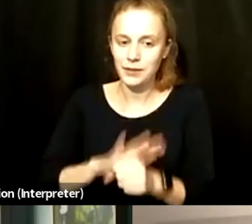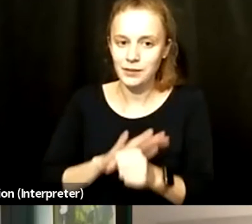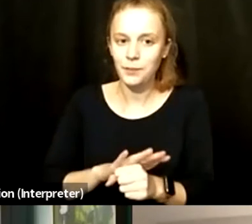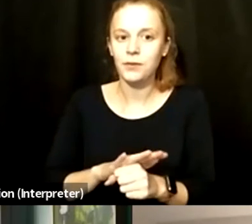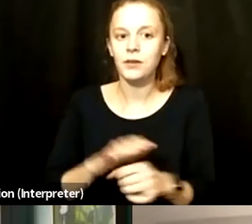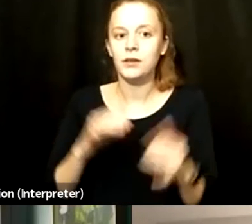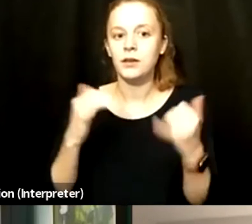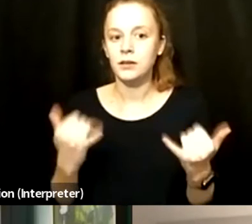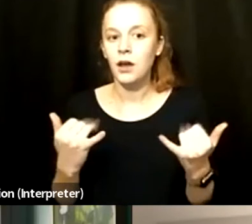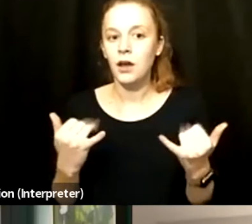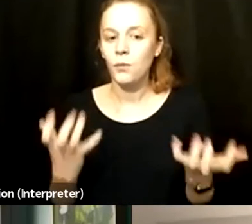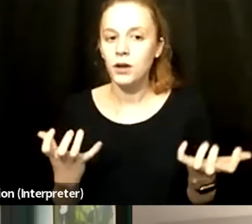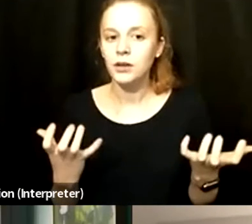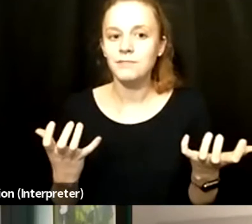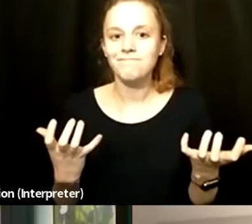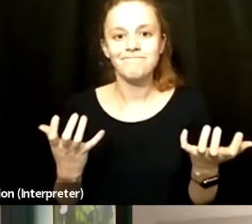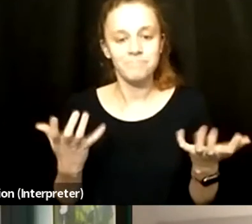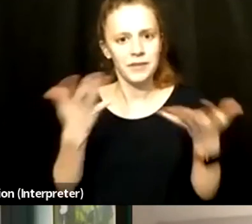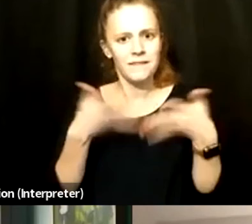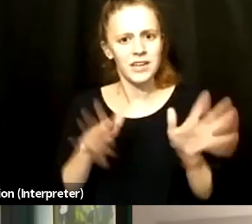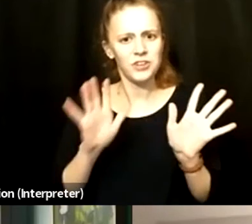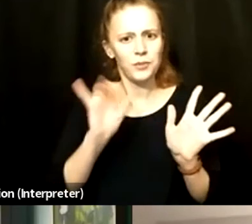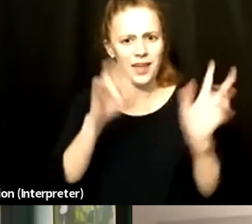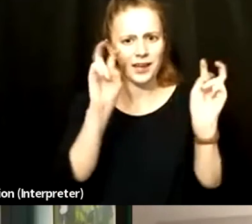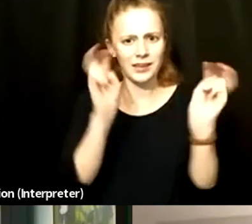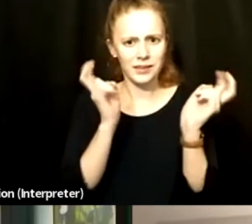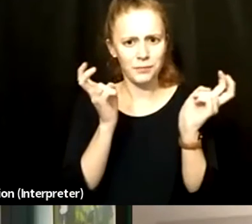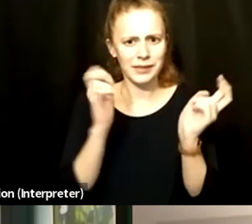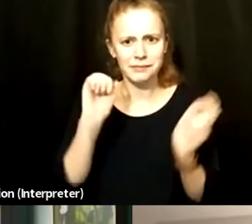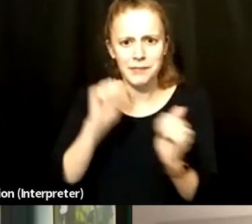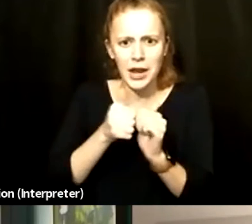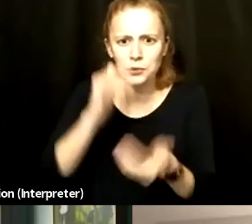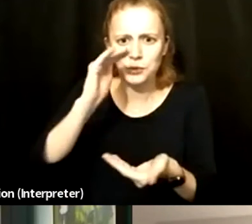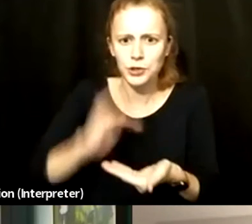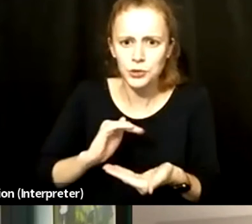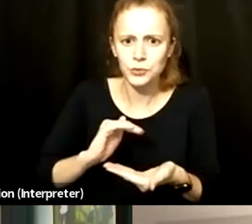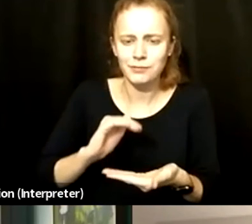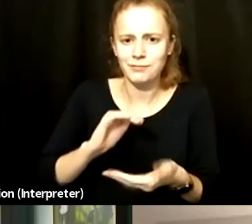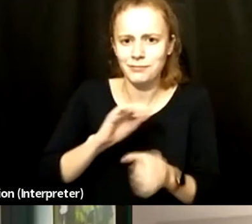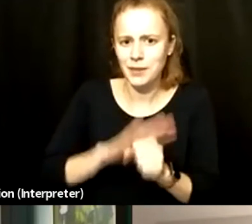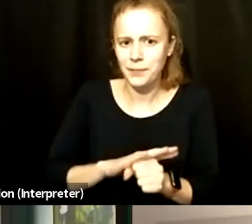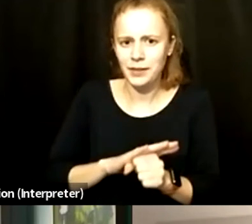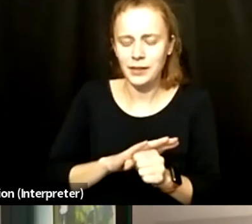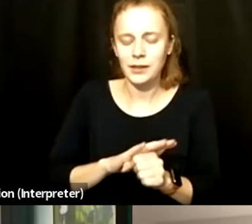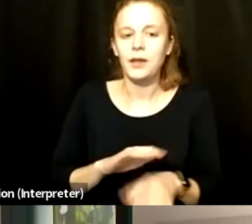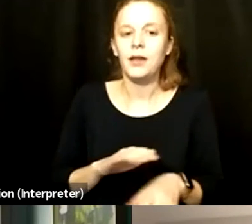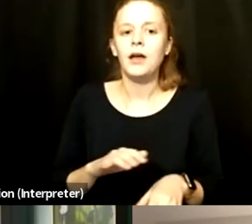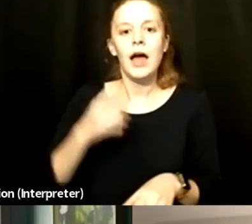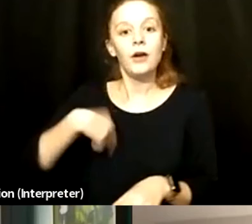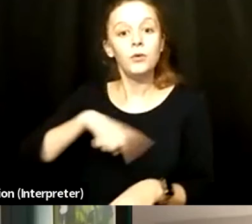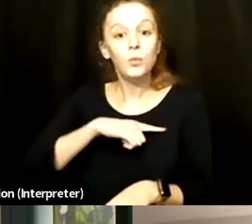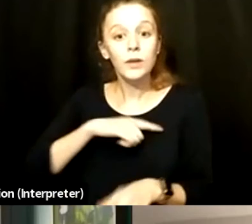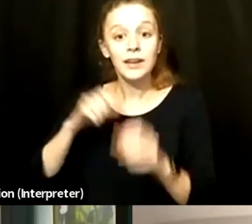up our conversation with how do we, as individuals and as organizations and